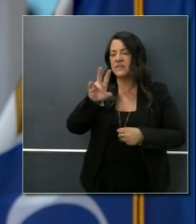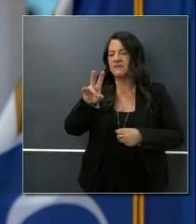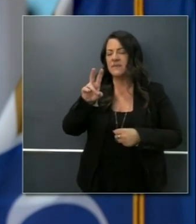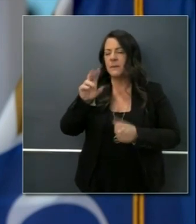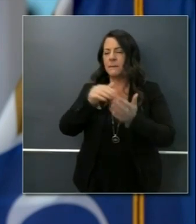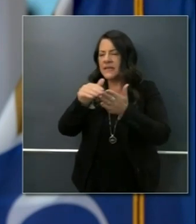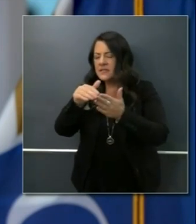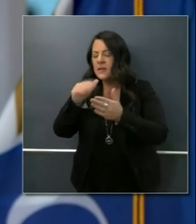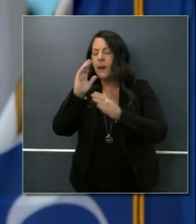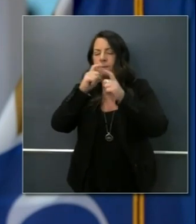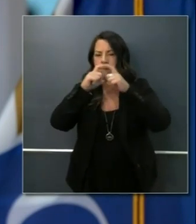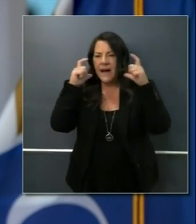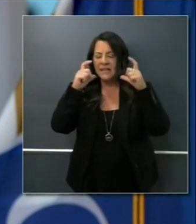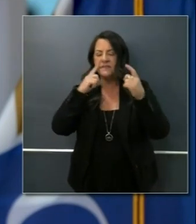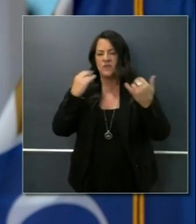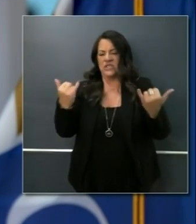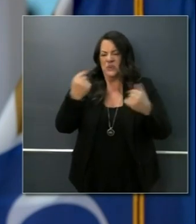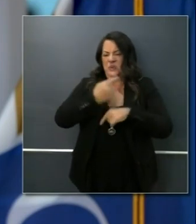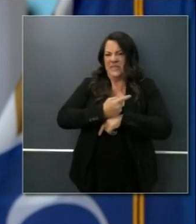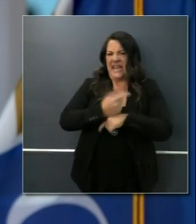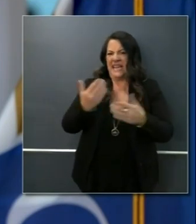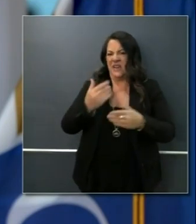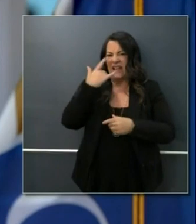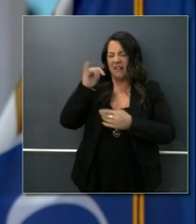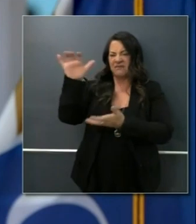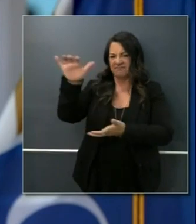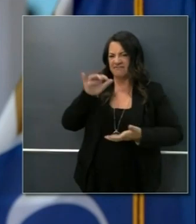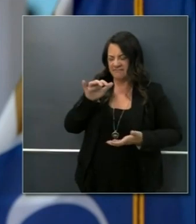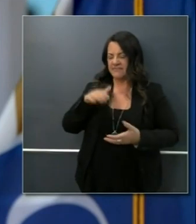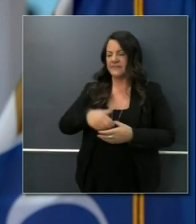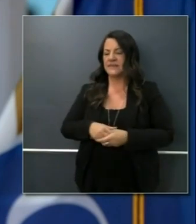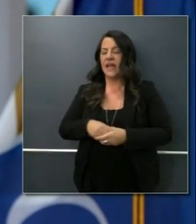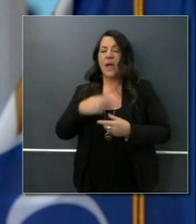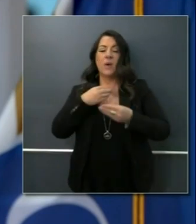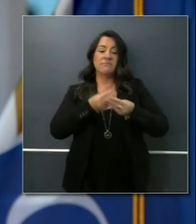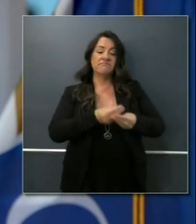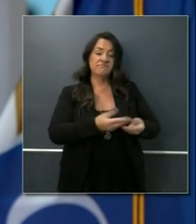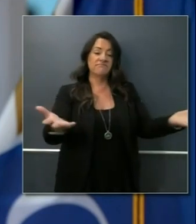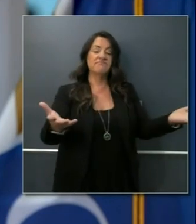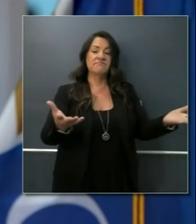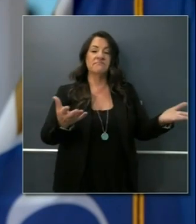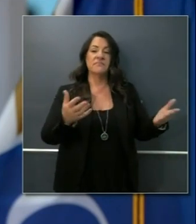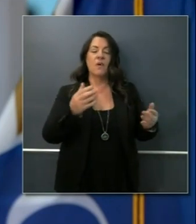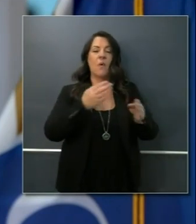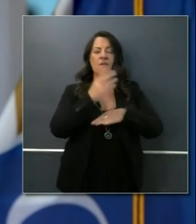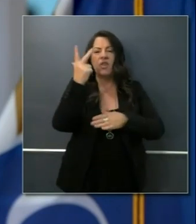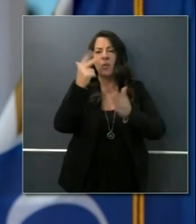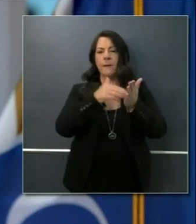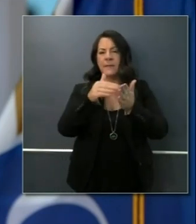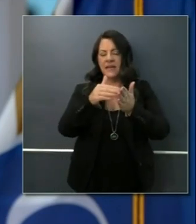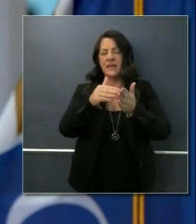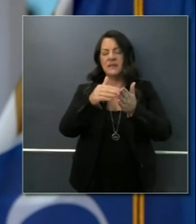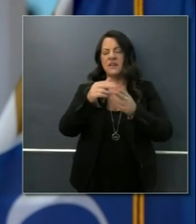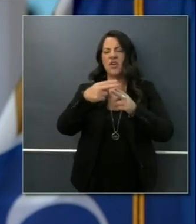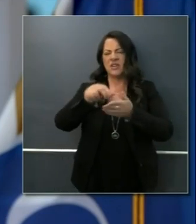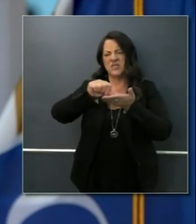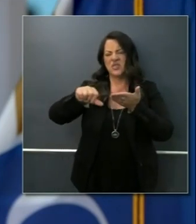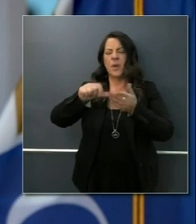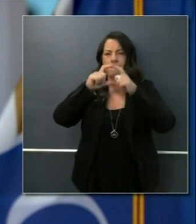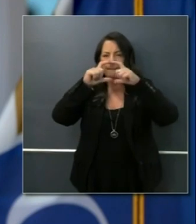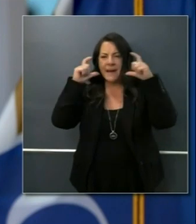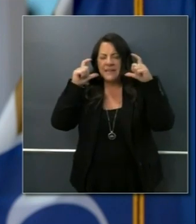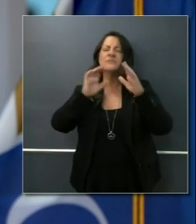date in the state of California. We have also distributed roughly 3 million procedural masks, or rather 4 million,